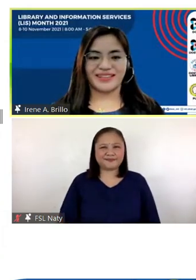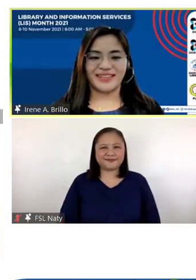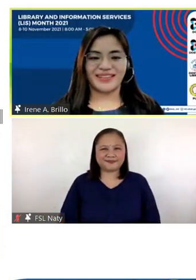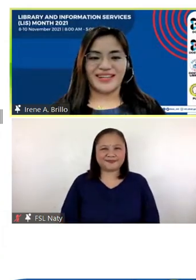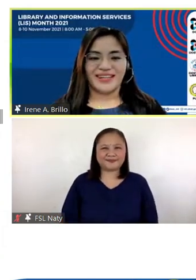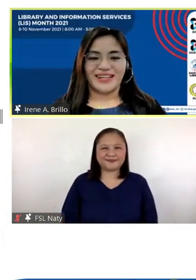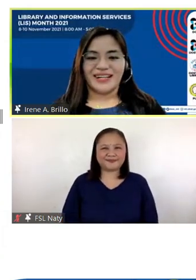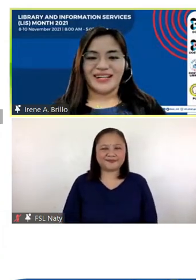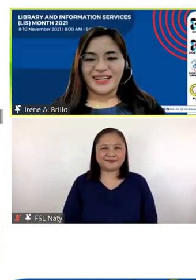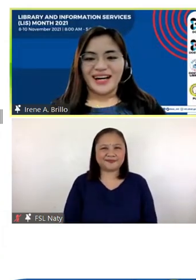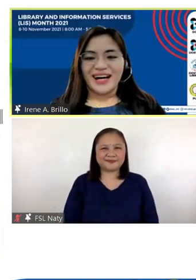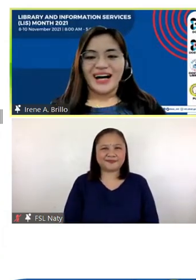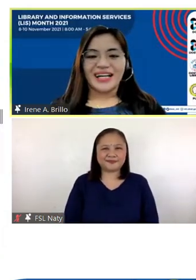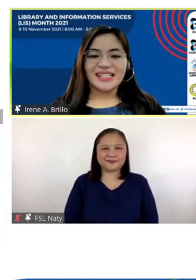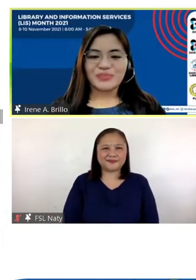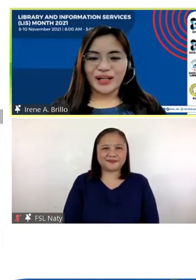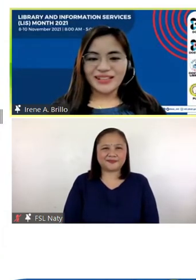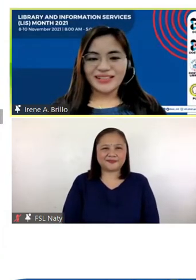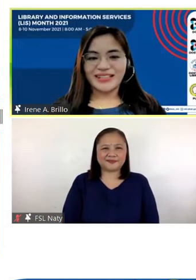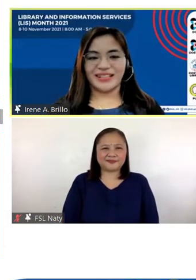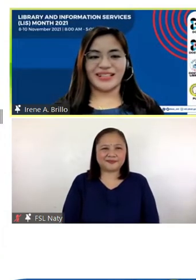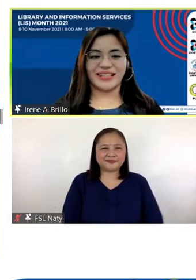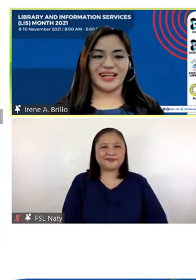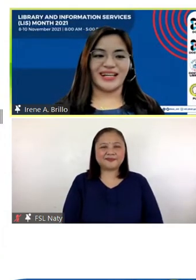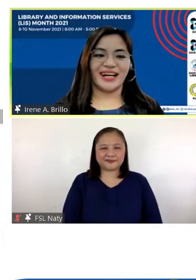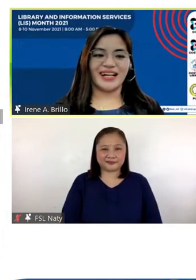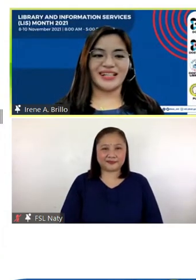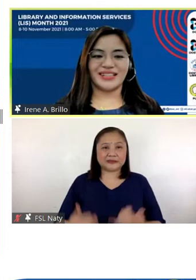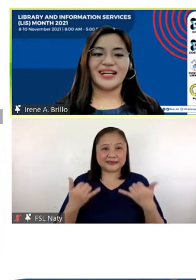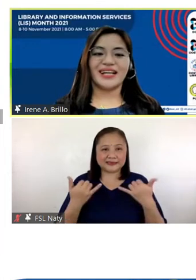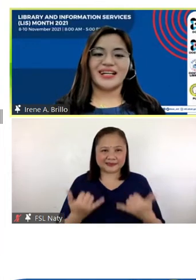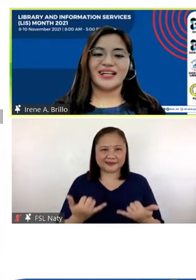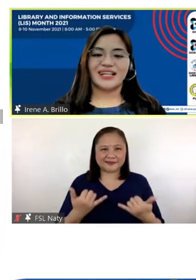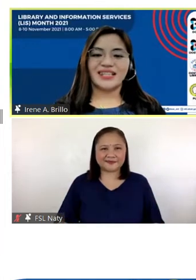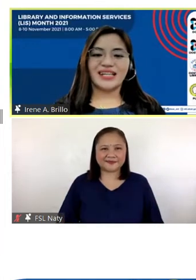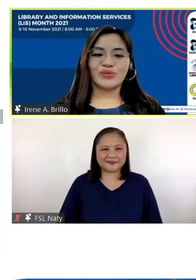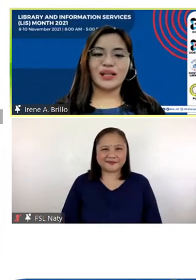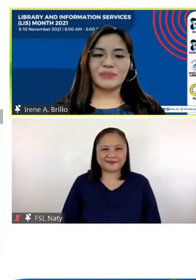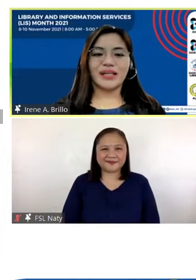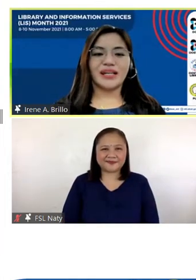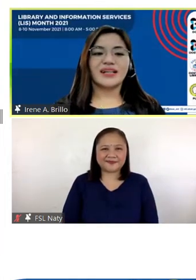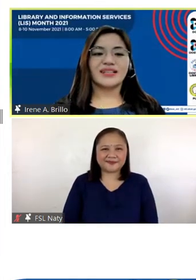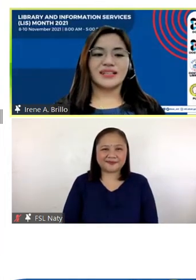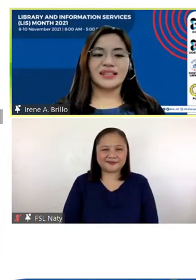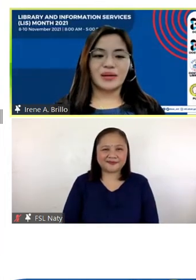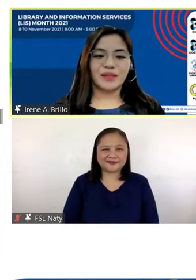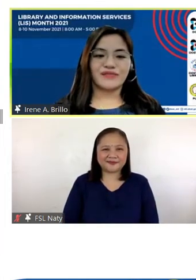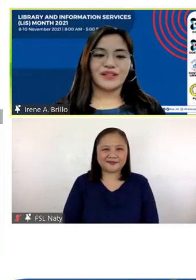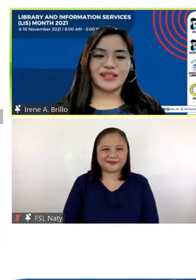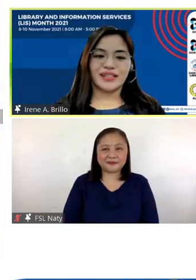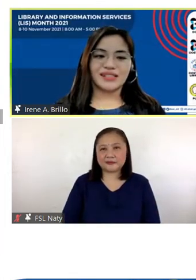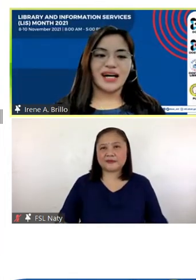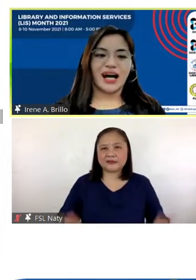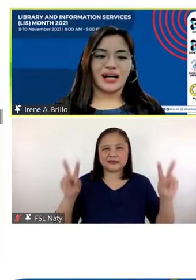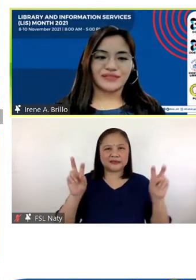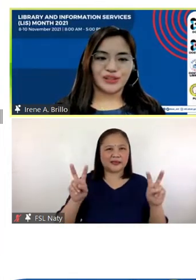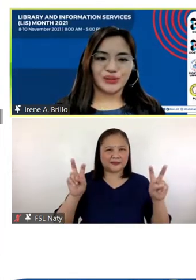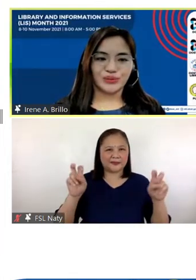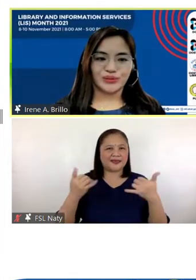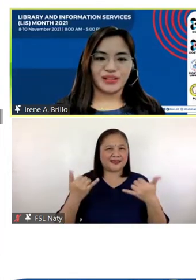participate. At this point, ayan, this will be the topic for